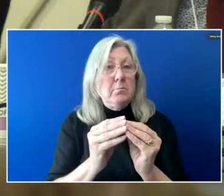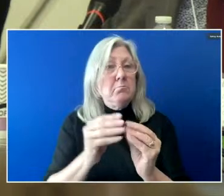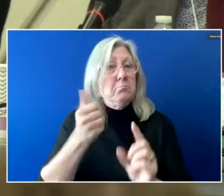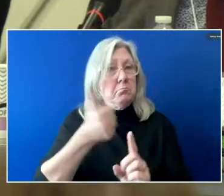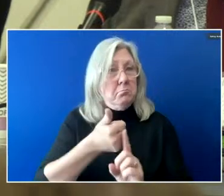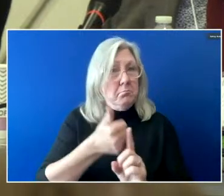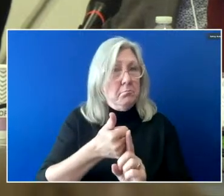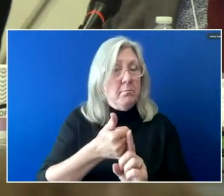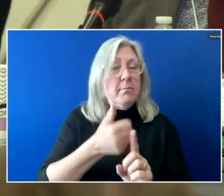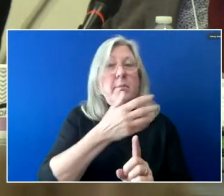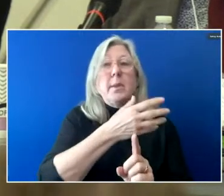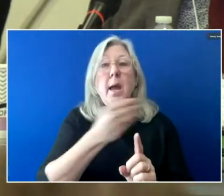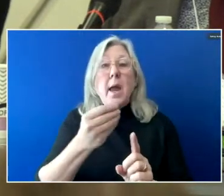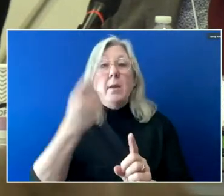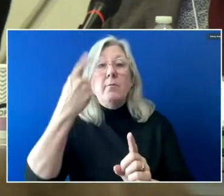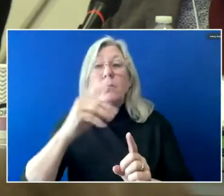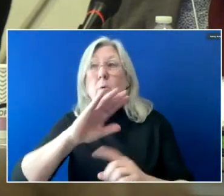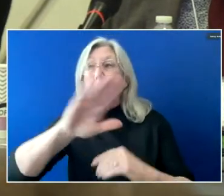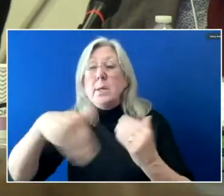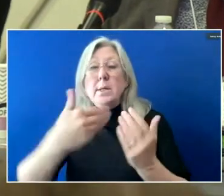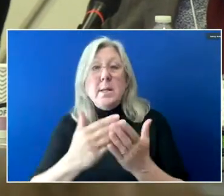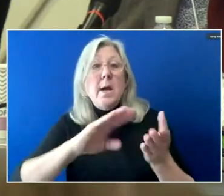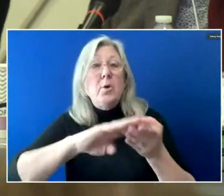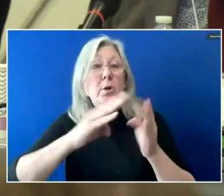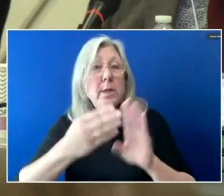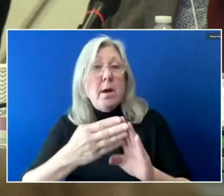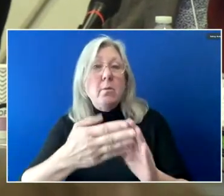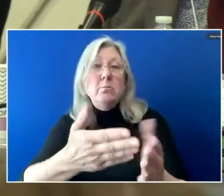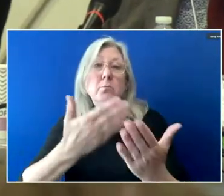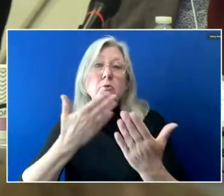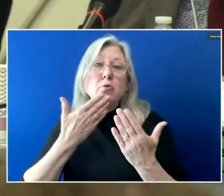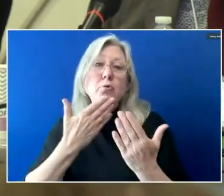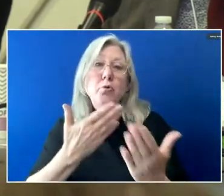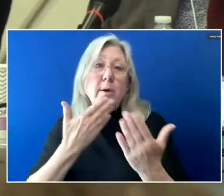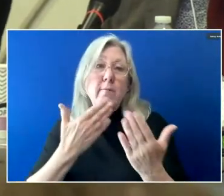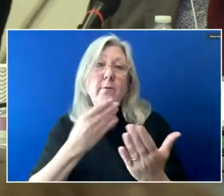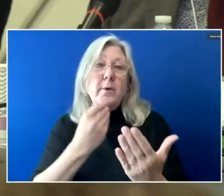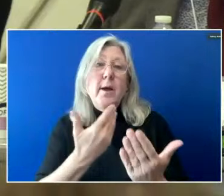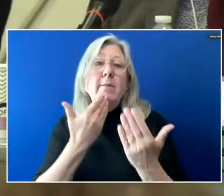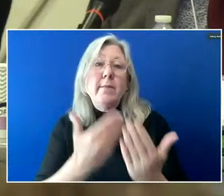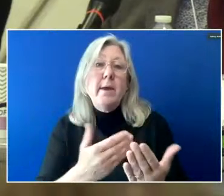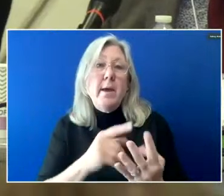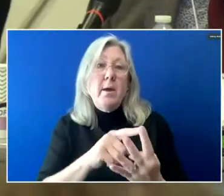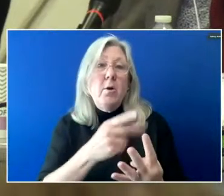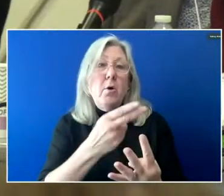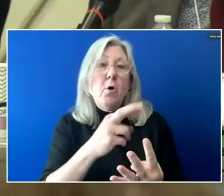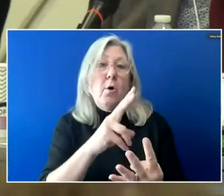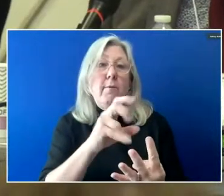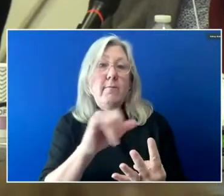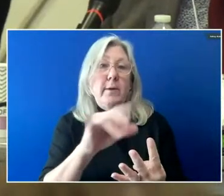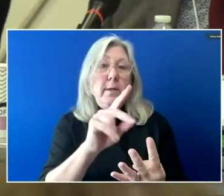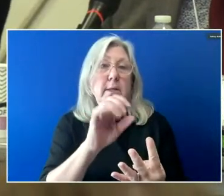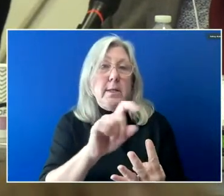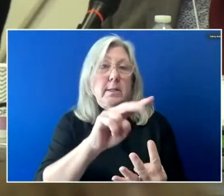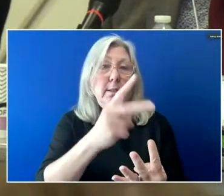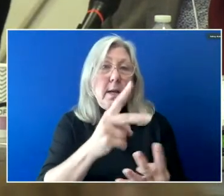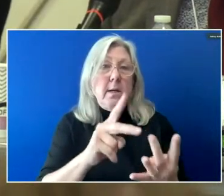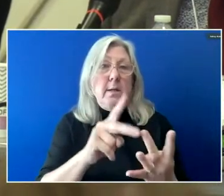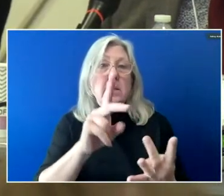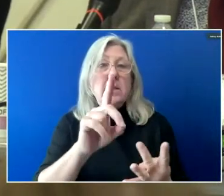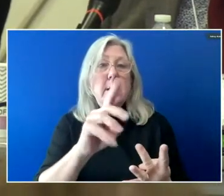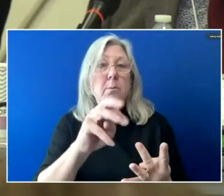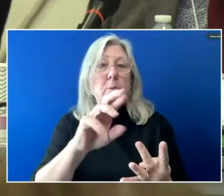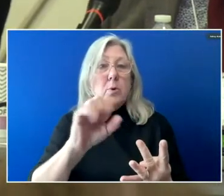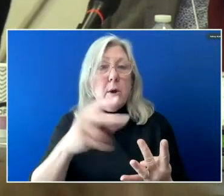behalf of the entire town are grateful and thank Harvey Dix II Deborah de roer